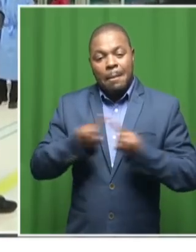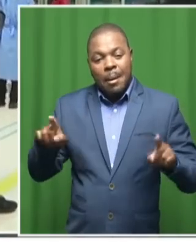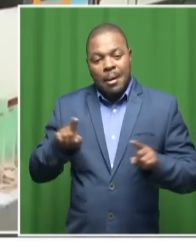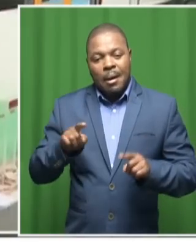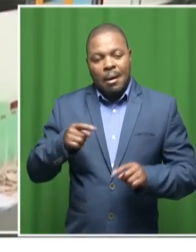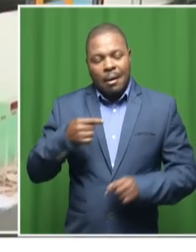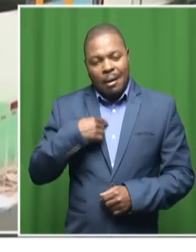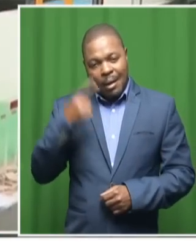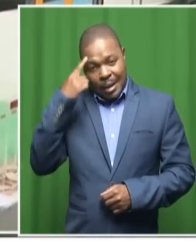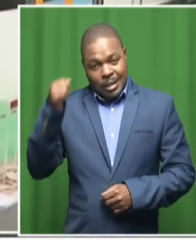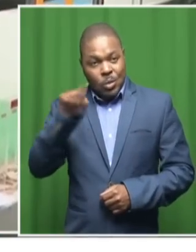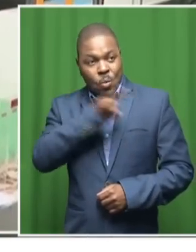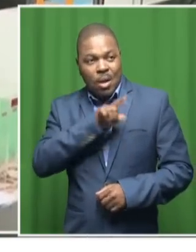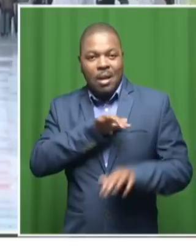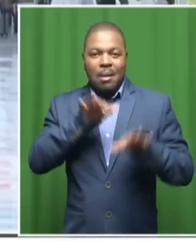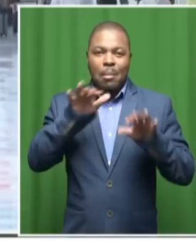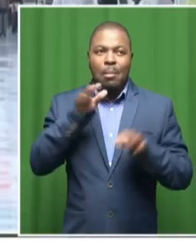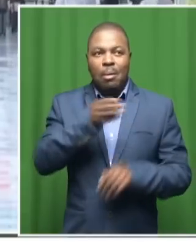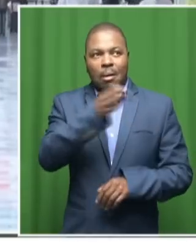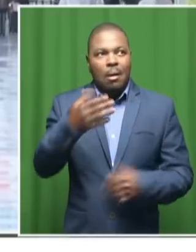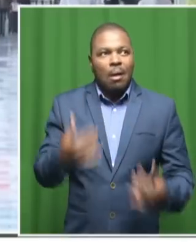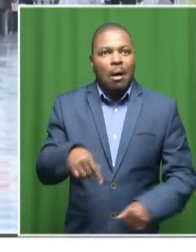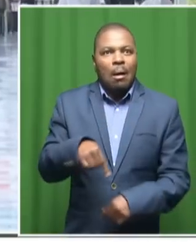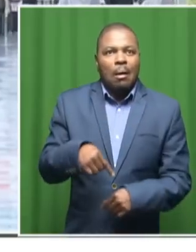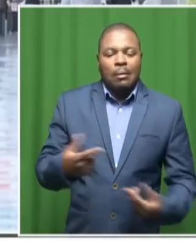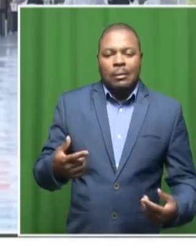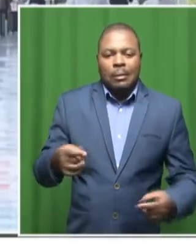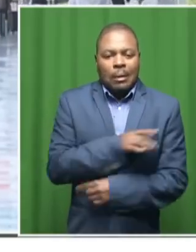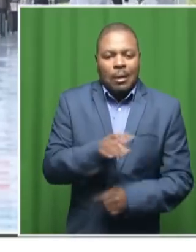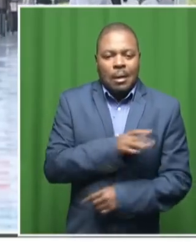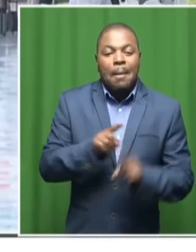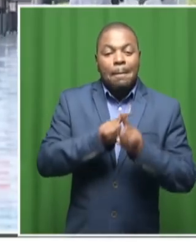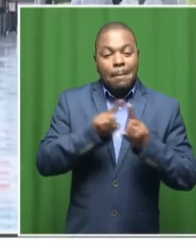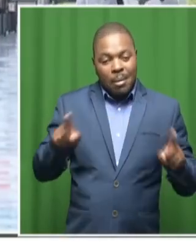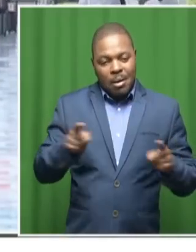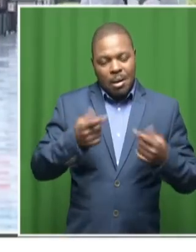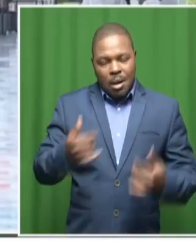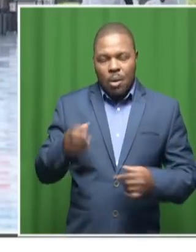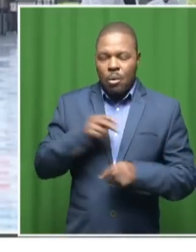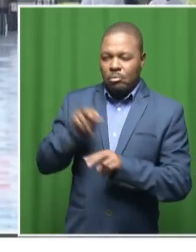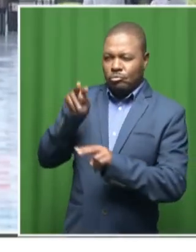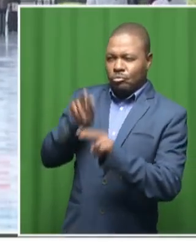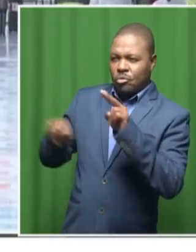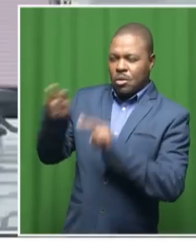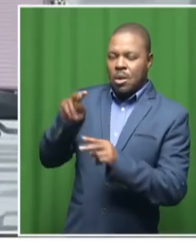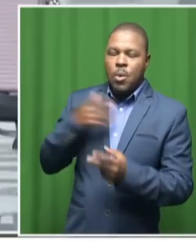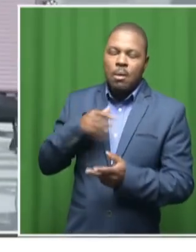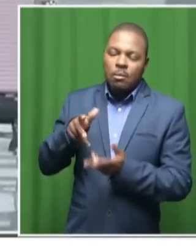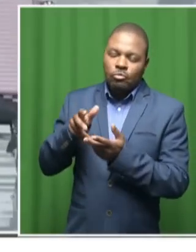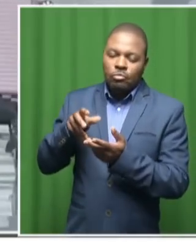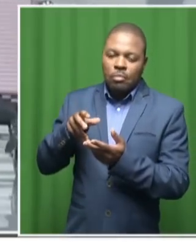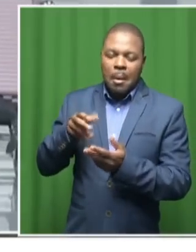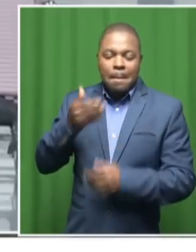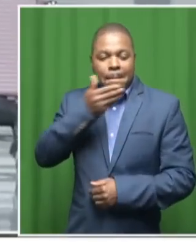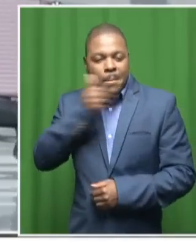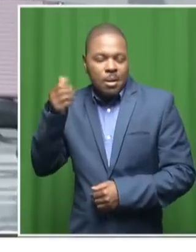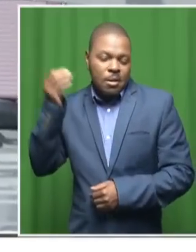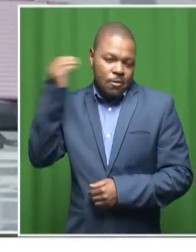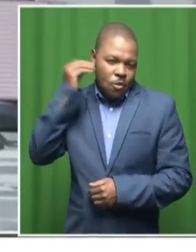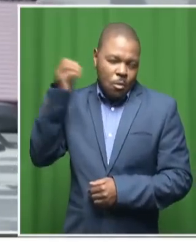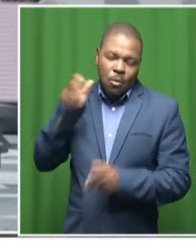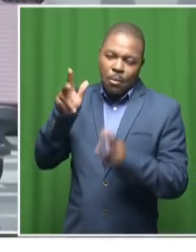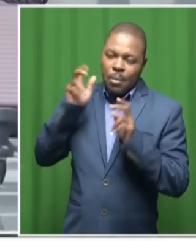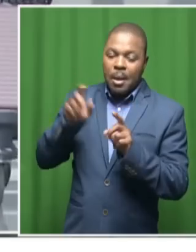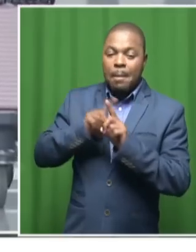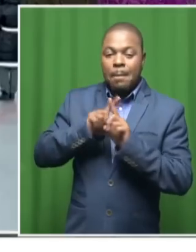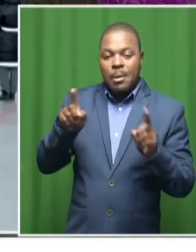I guess that is why people are panicking. At the moment, we are monitoring with the best information we can get. There are some